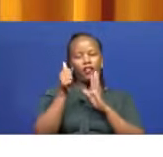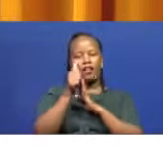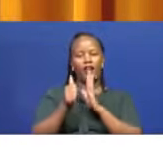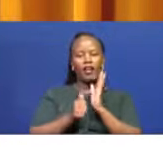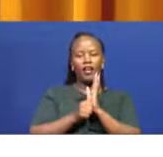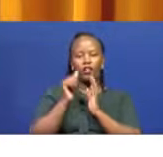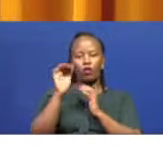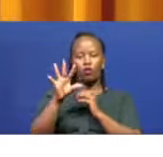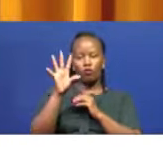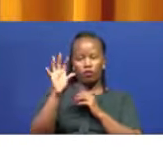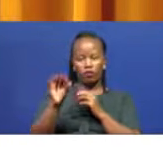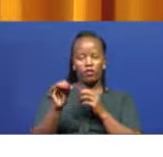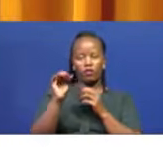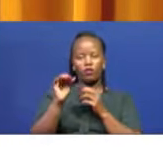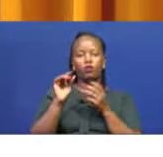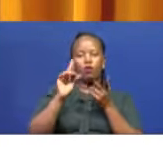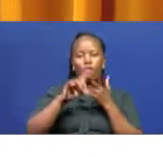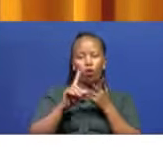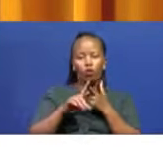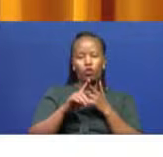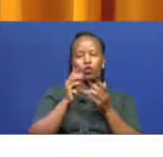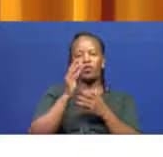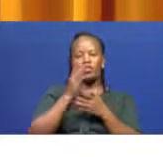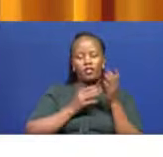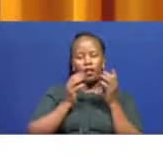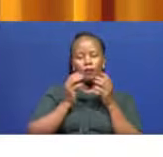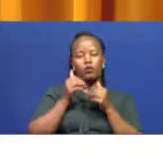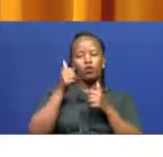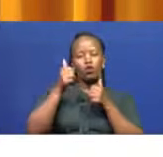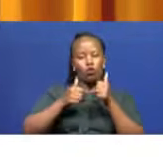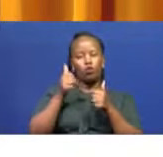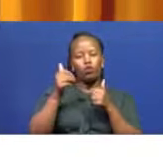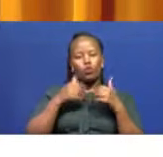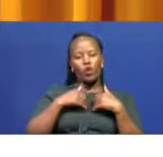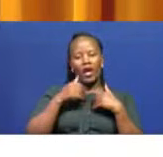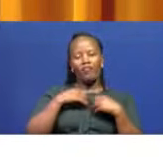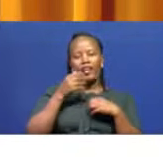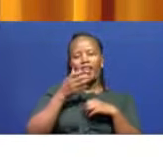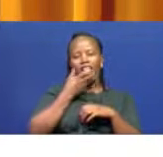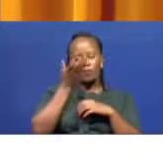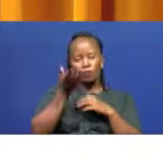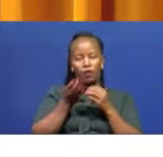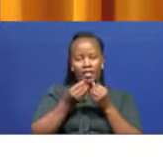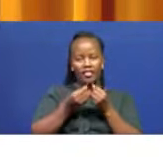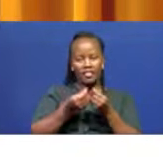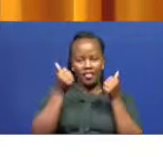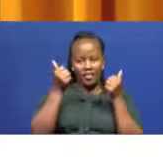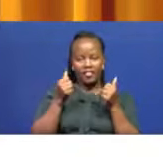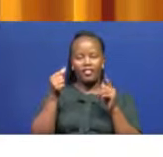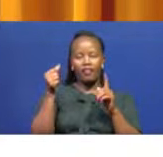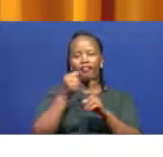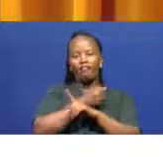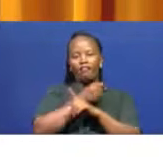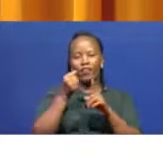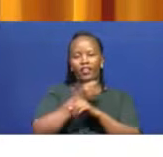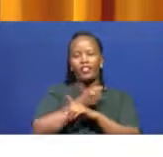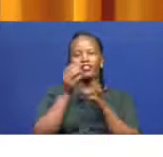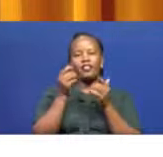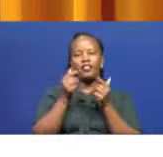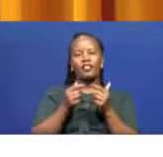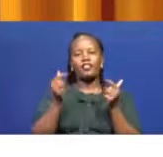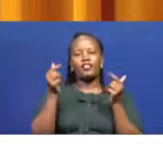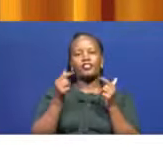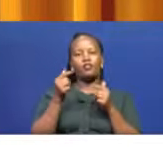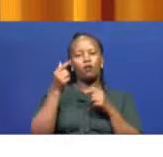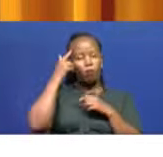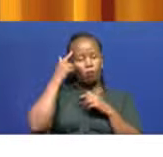the absence of the same will amount to the respondent's hearing, violating, denying, threatening, or